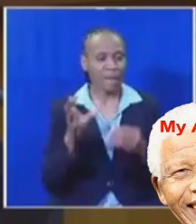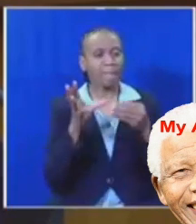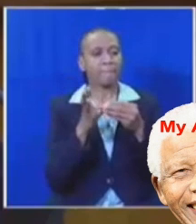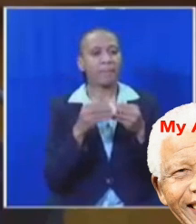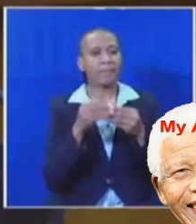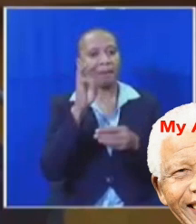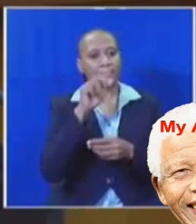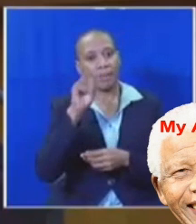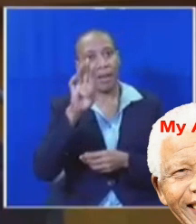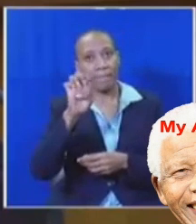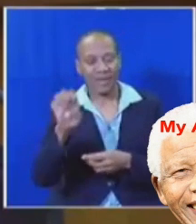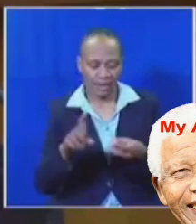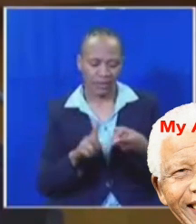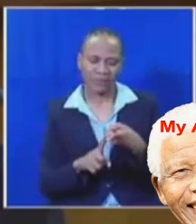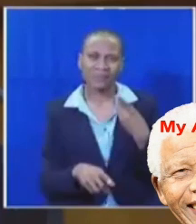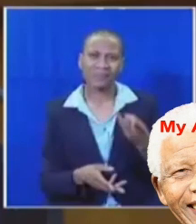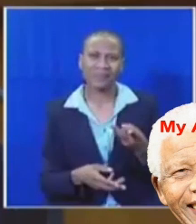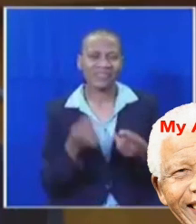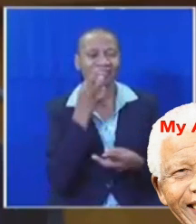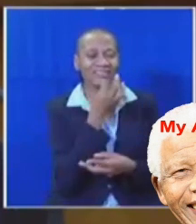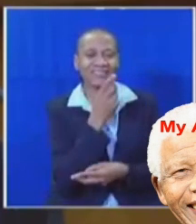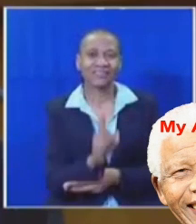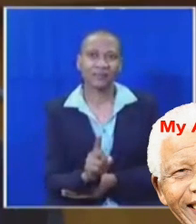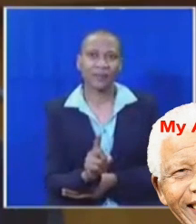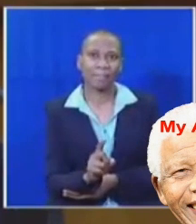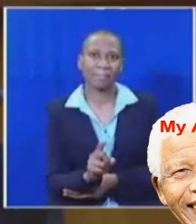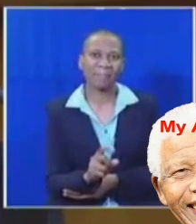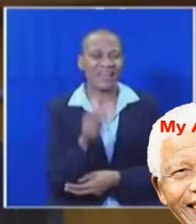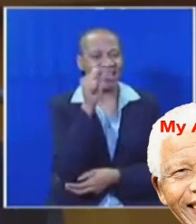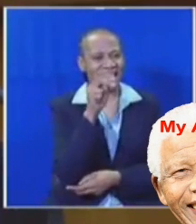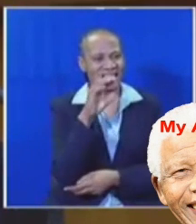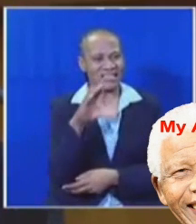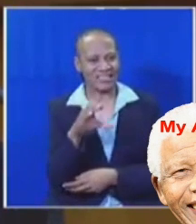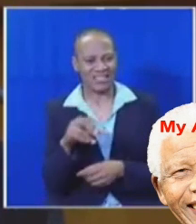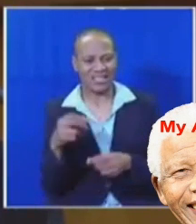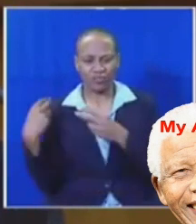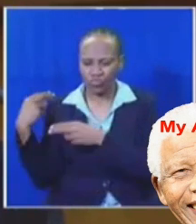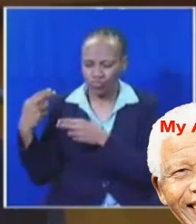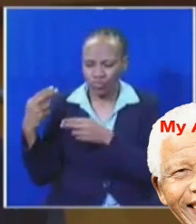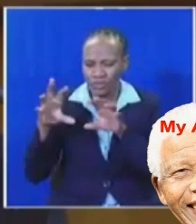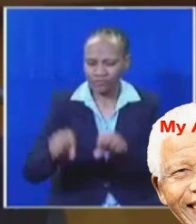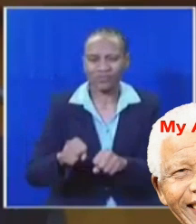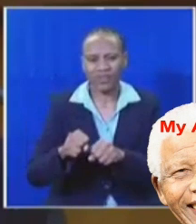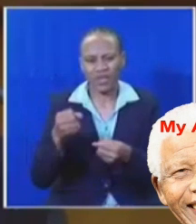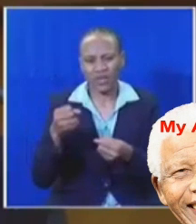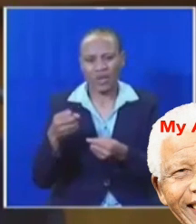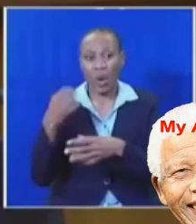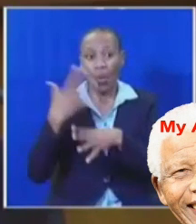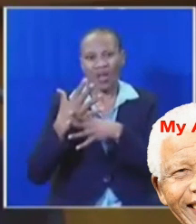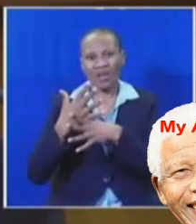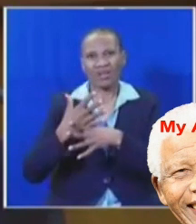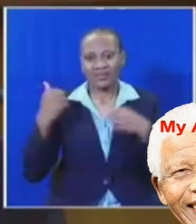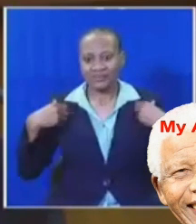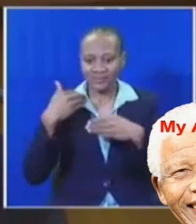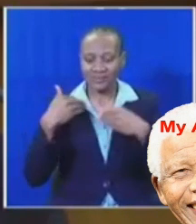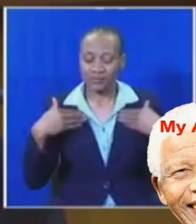Honorable Leader of Castle Corner, came up here and said, the ANC inherited an ethos of corruption. Nobody denies that